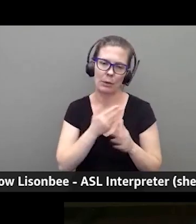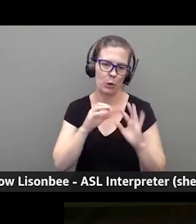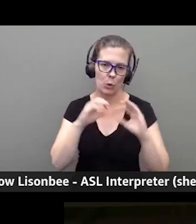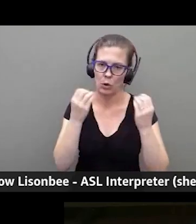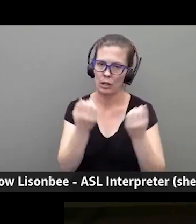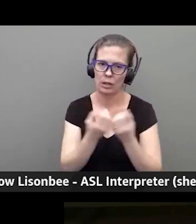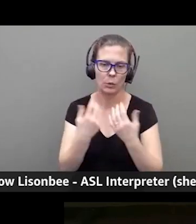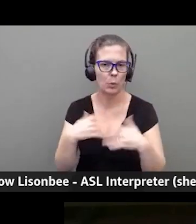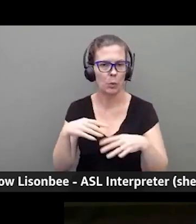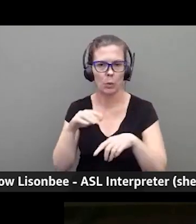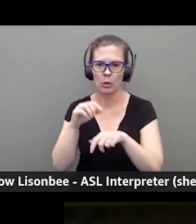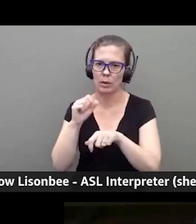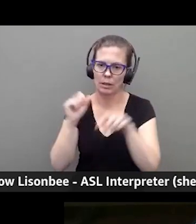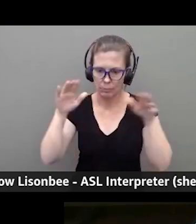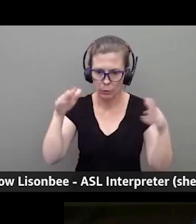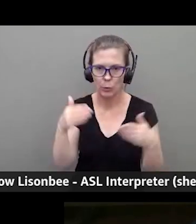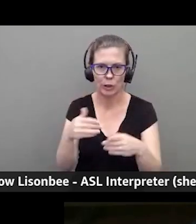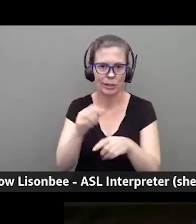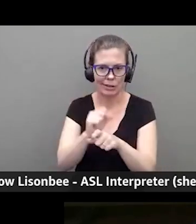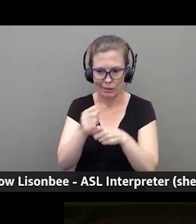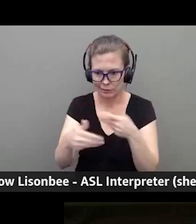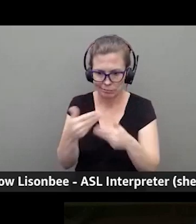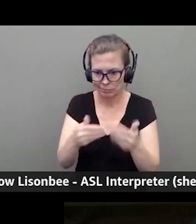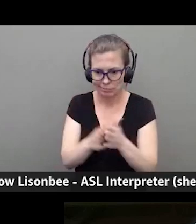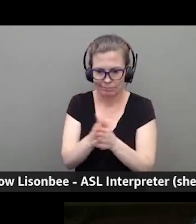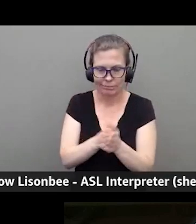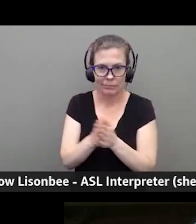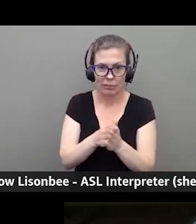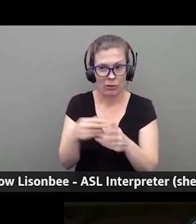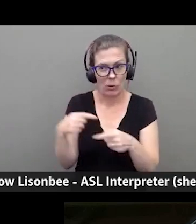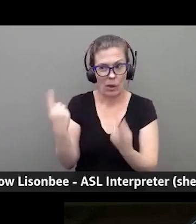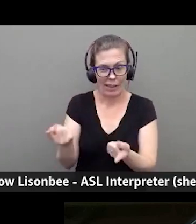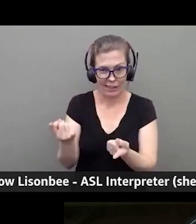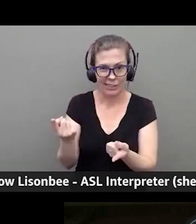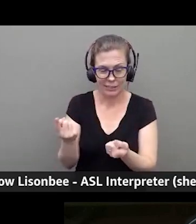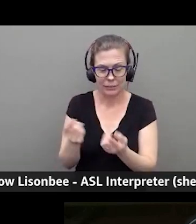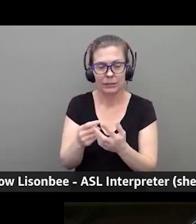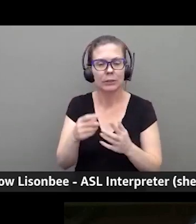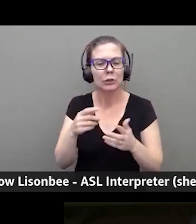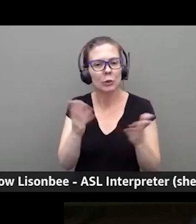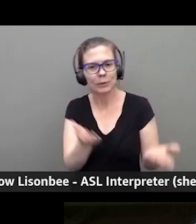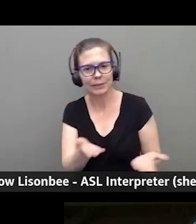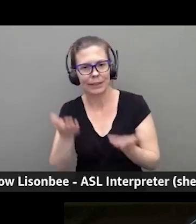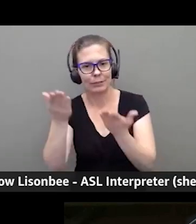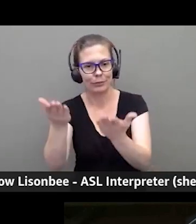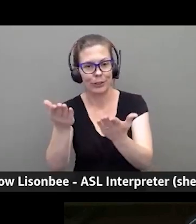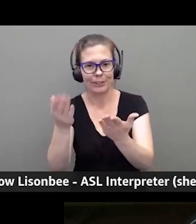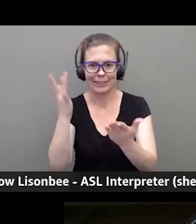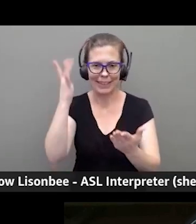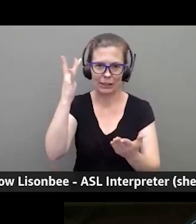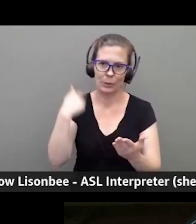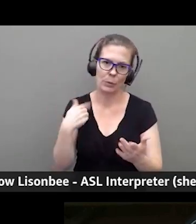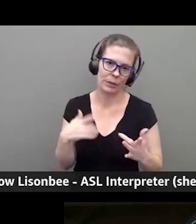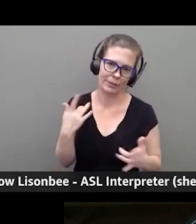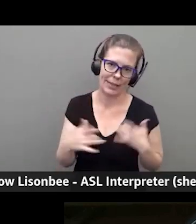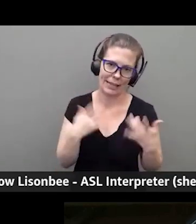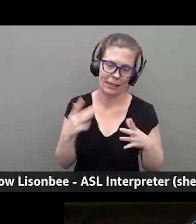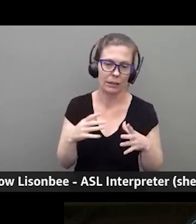has been working on this tirelessly, for quite a while now to deliver this. And that's why we're so excited about it.